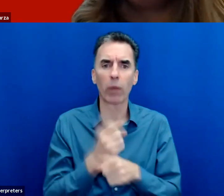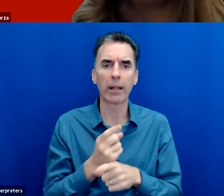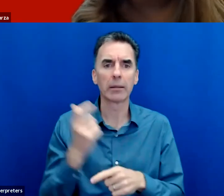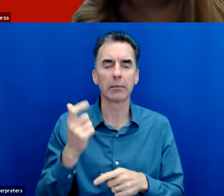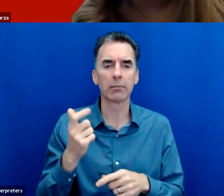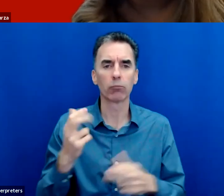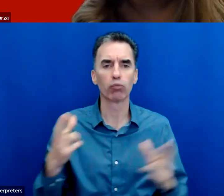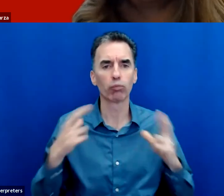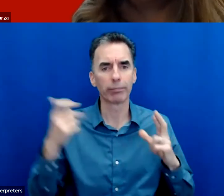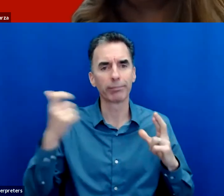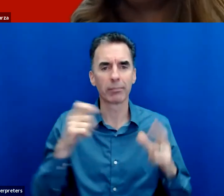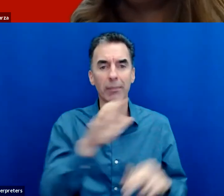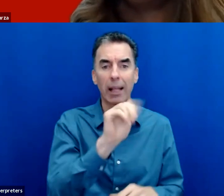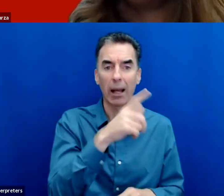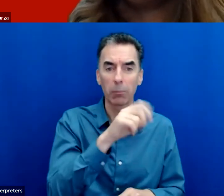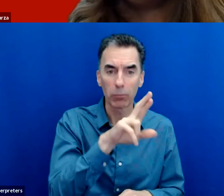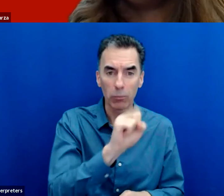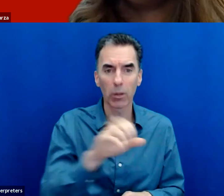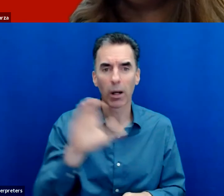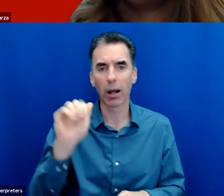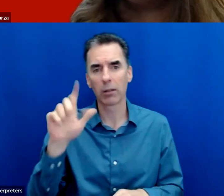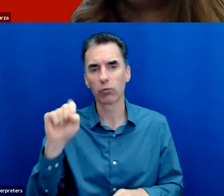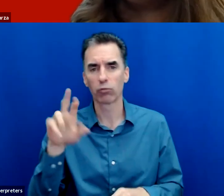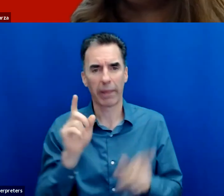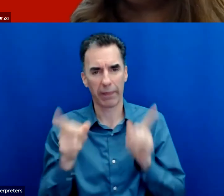system, whether it's CalPERS or CalSTRS.